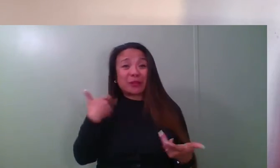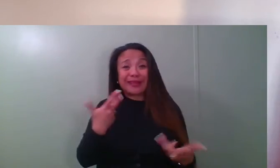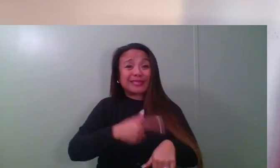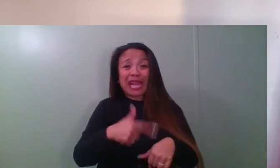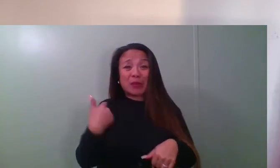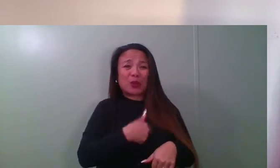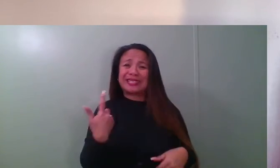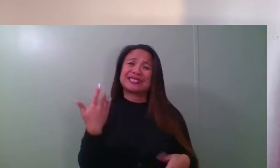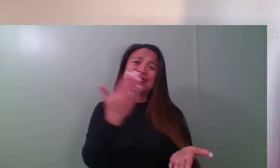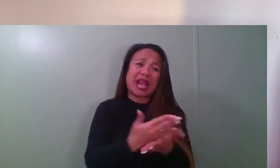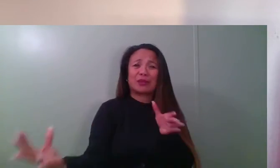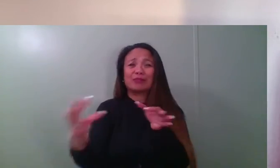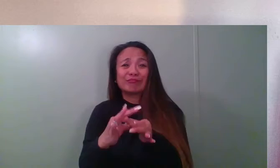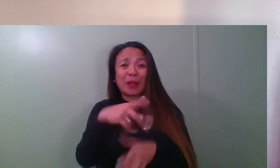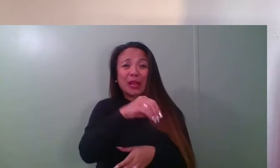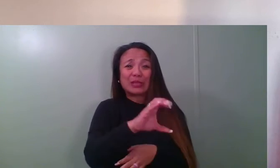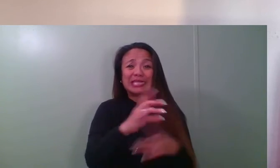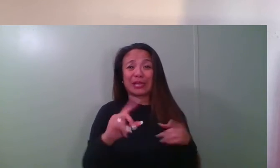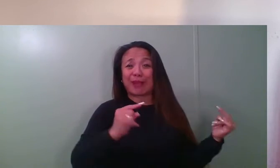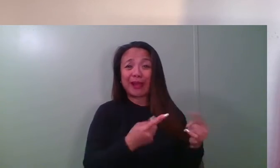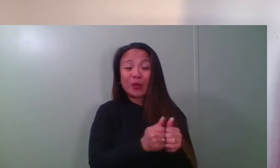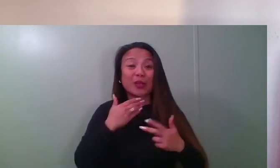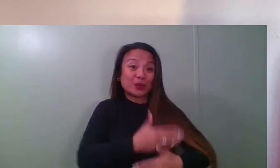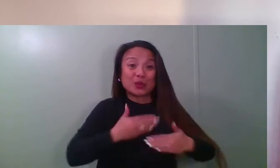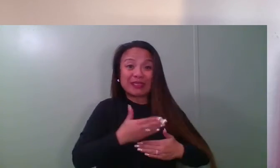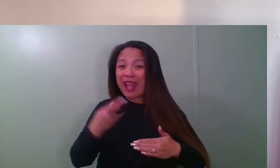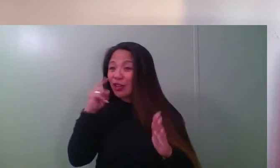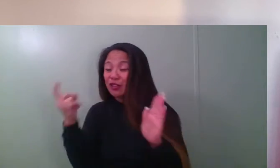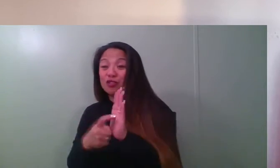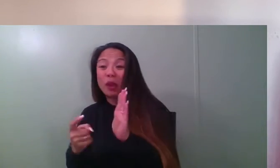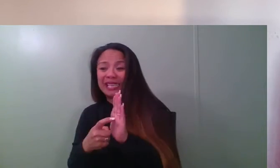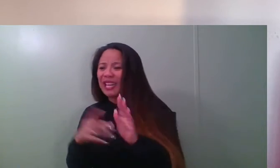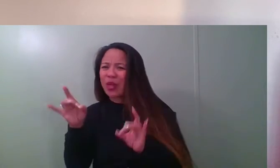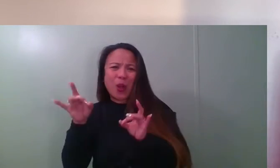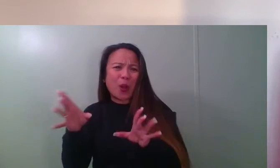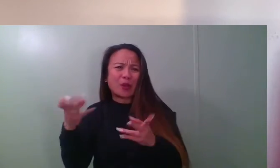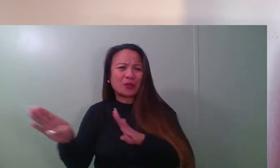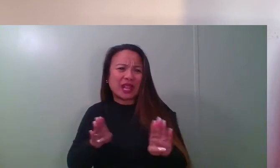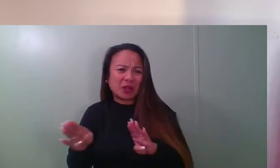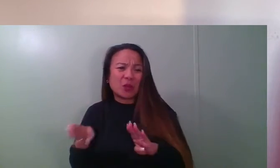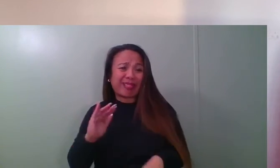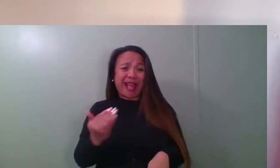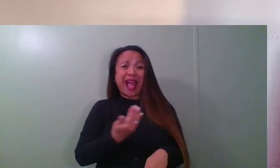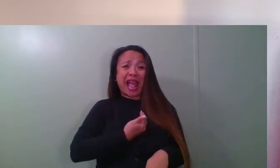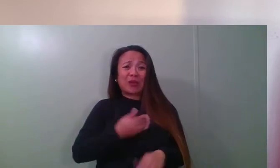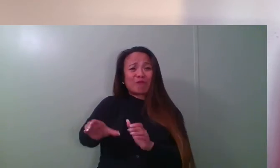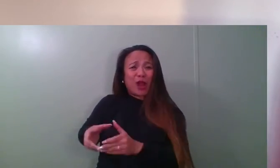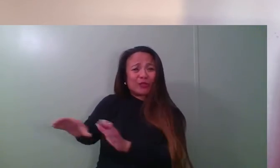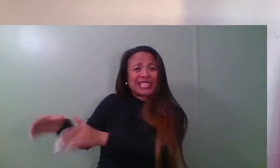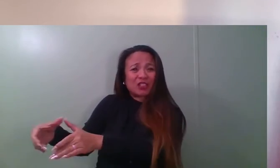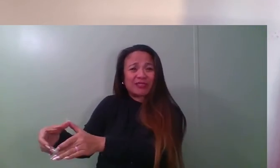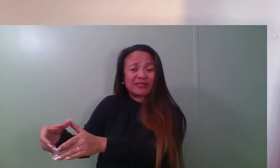solution. Because it's time we stop conflating POC pain with entertainment and acknowledge the dichotomous treatment of